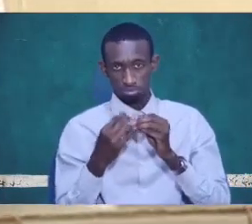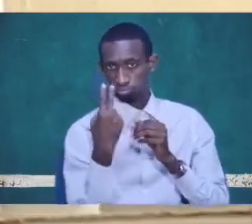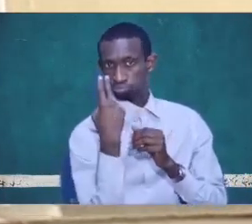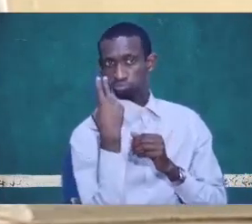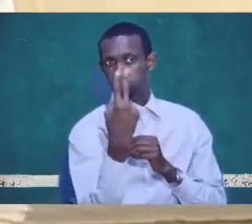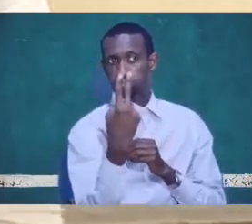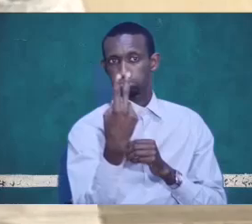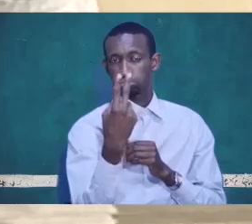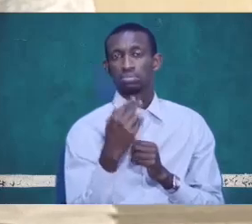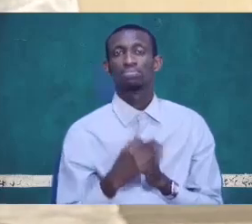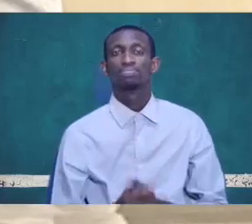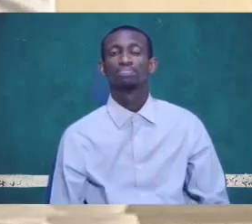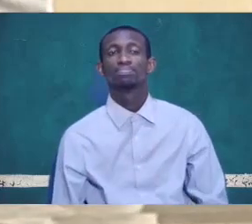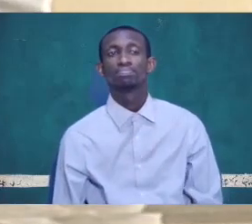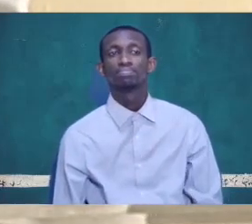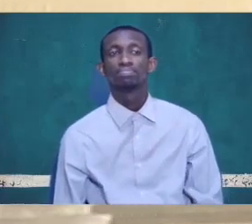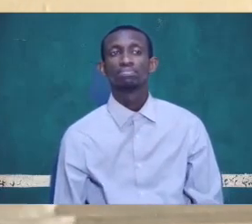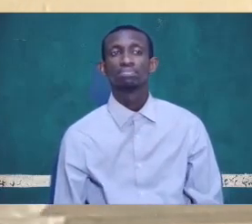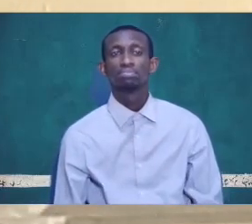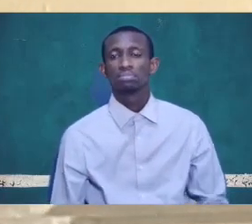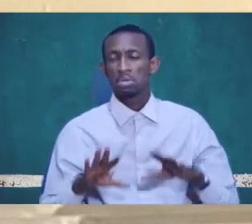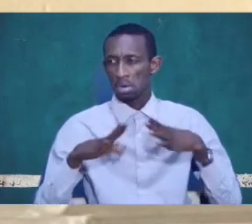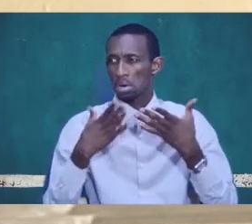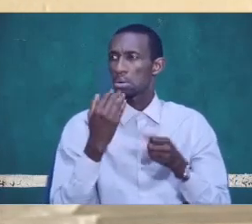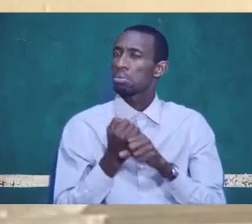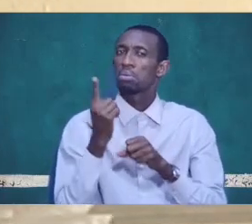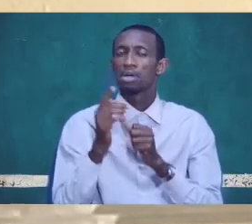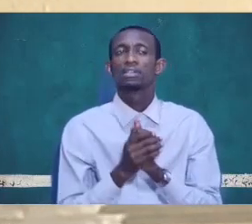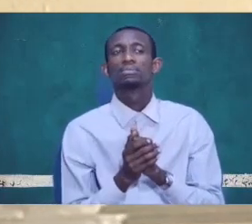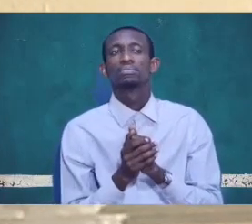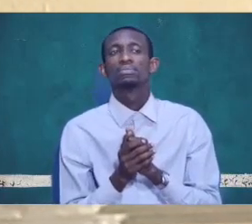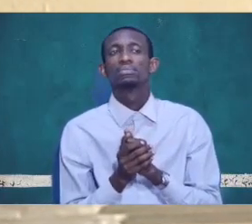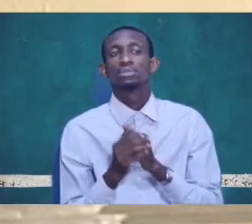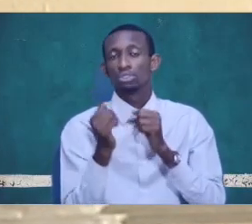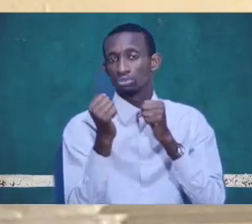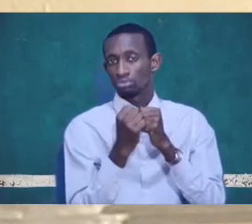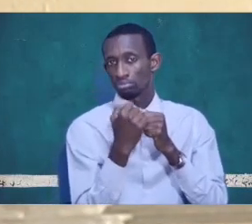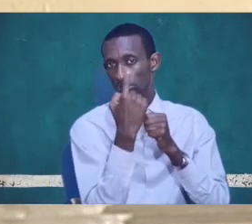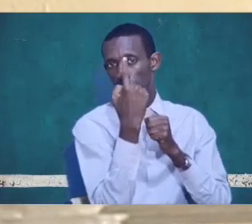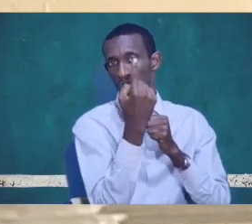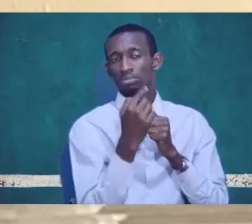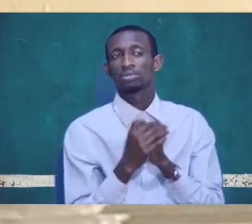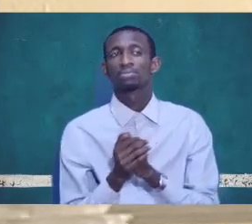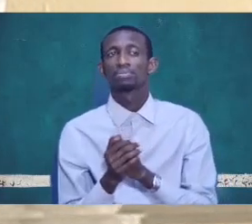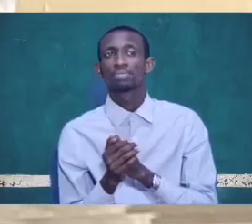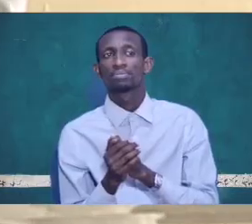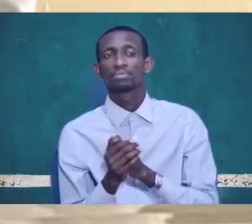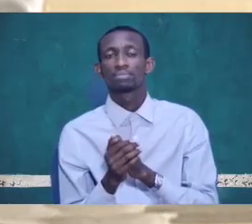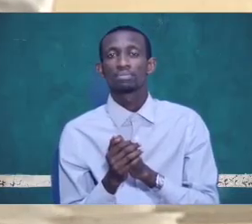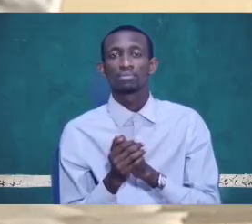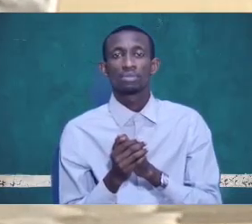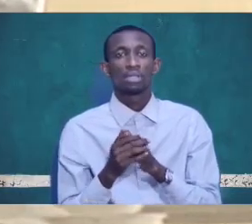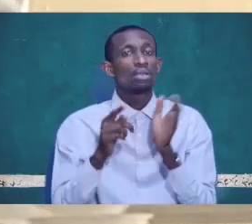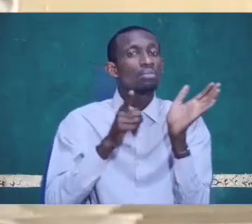electrons. How do we do this? We have 11 minus 2 to fill this